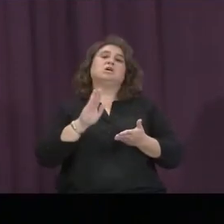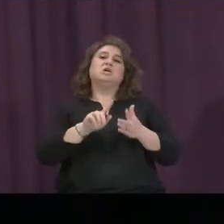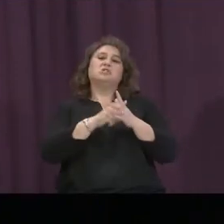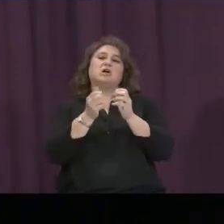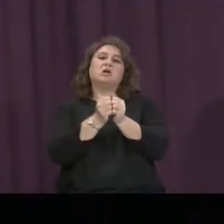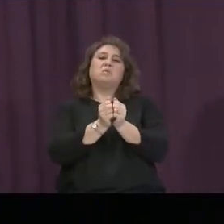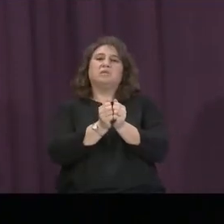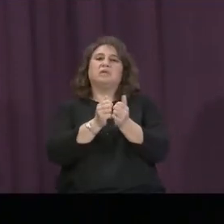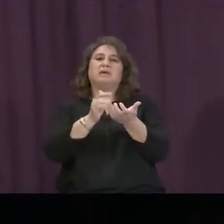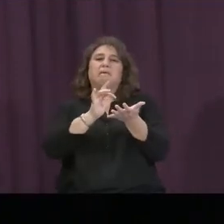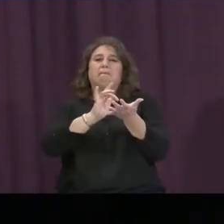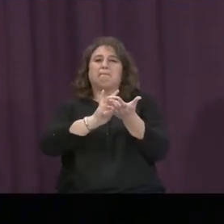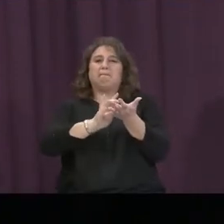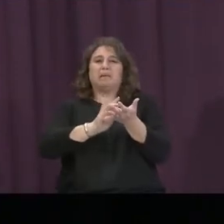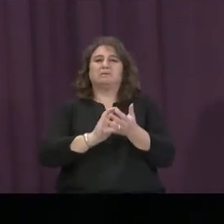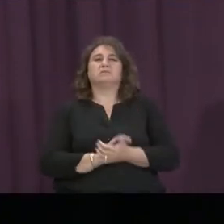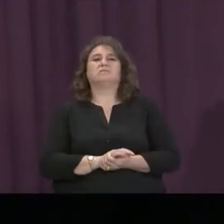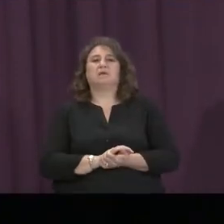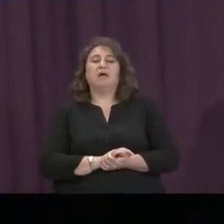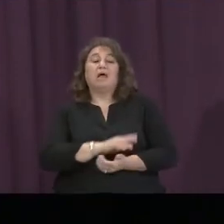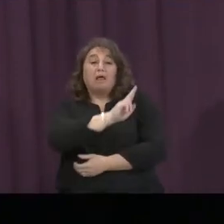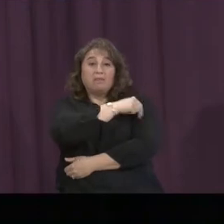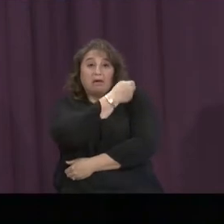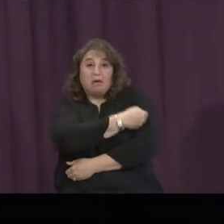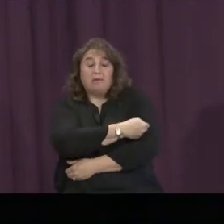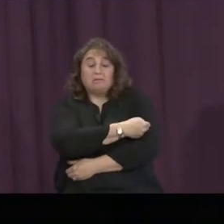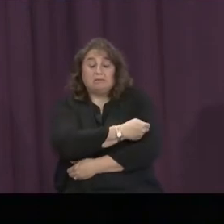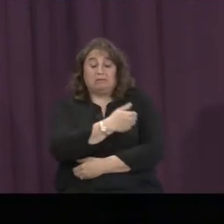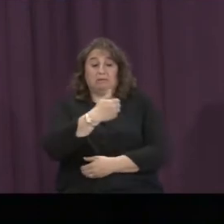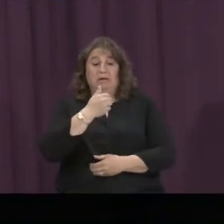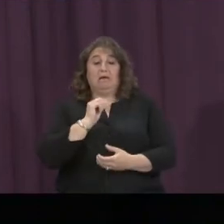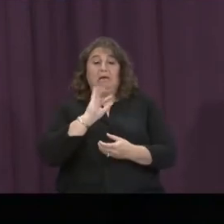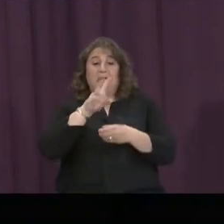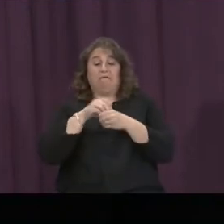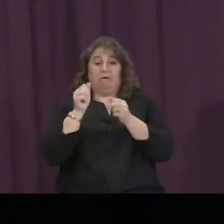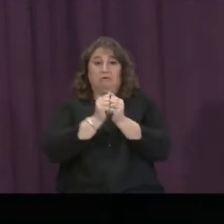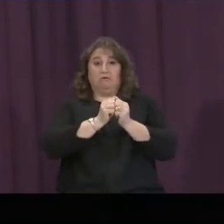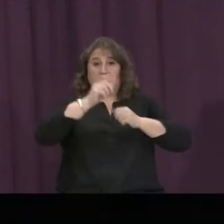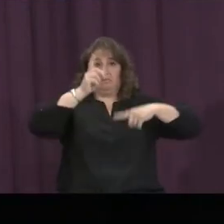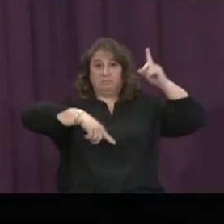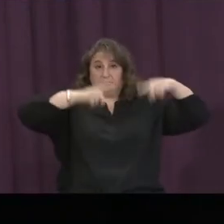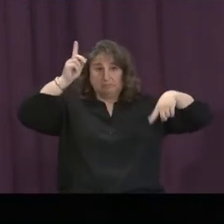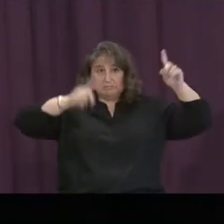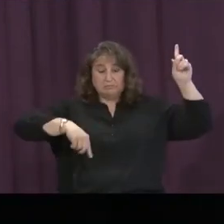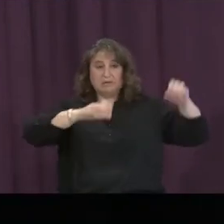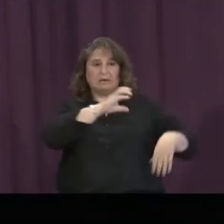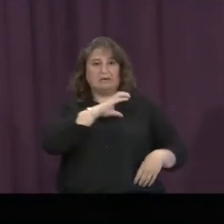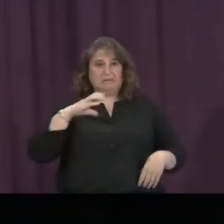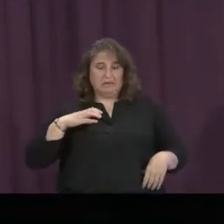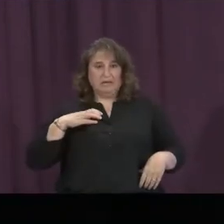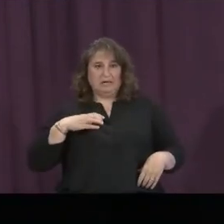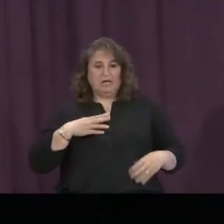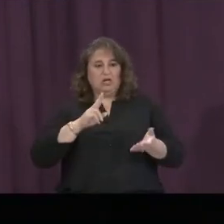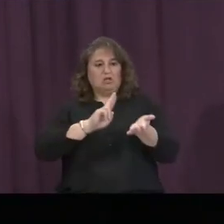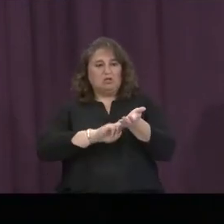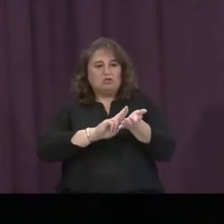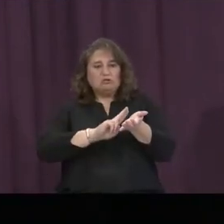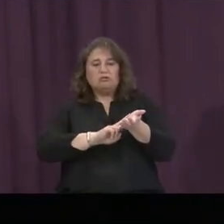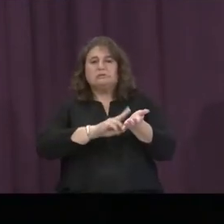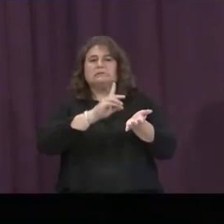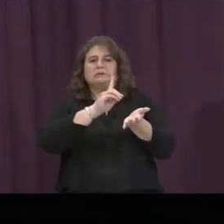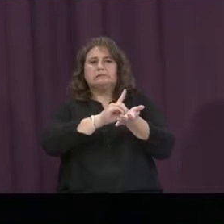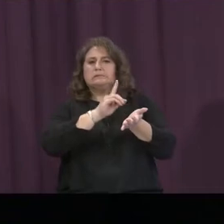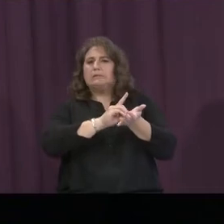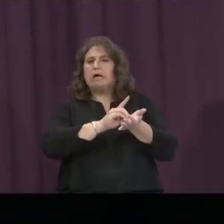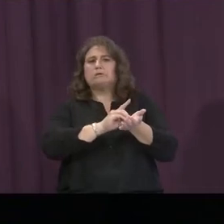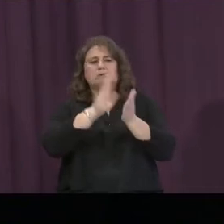helped me at the hospital. I joined into a diversity committee as I worked with, uh, nurses of very, uh, various backgrounds and doctors of various